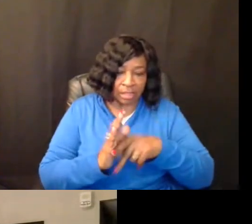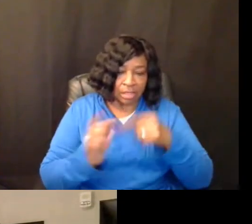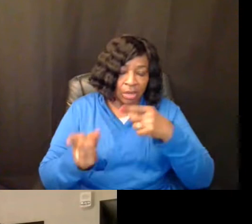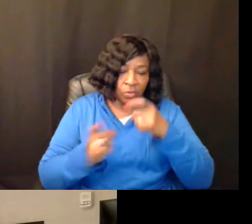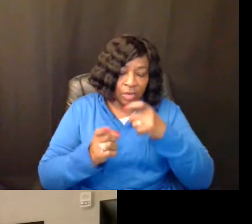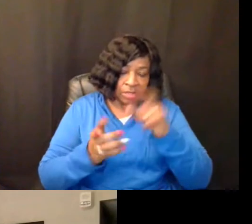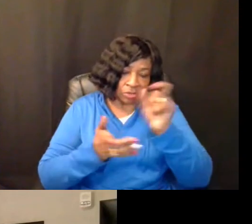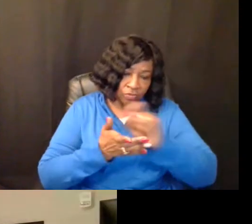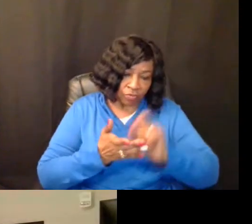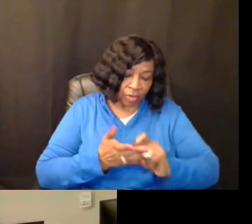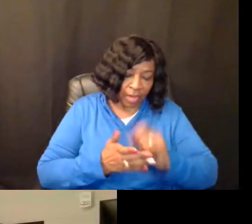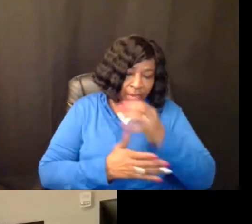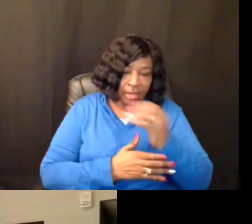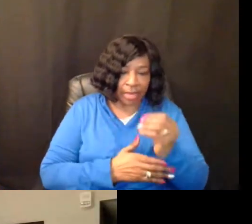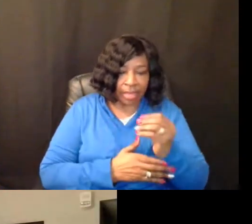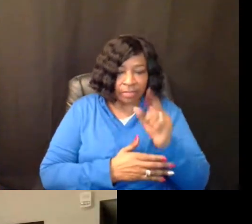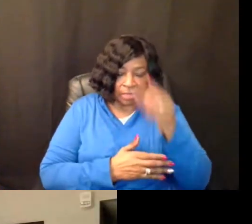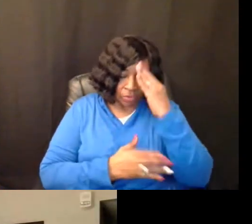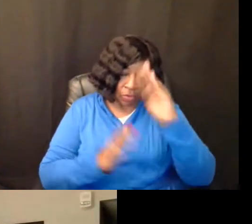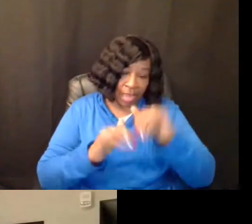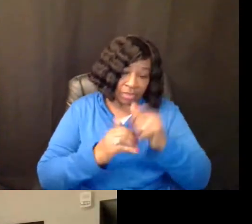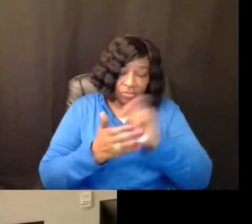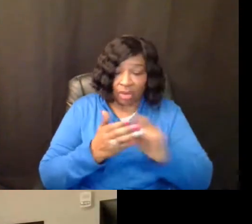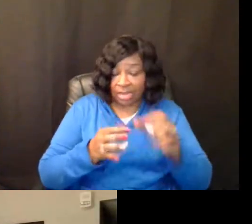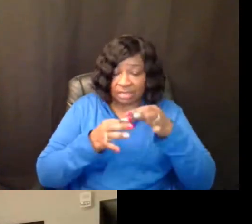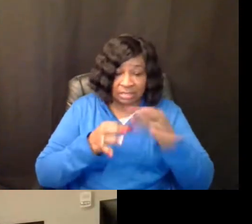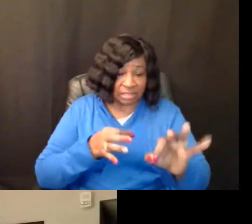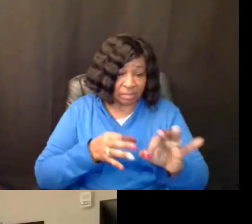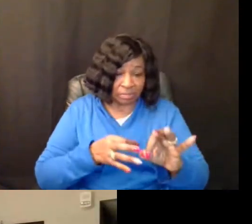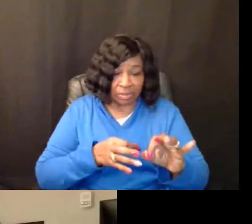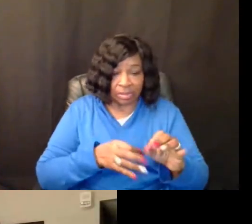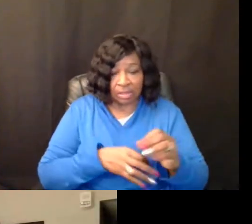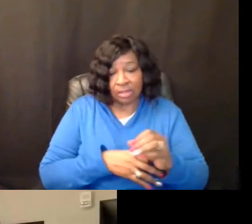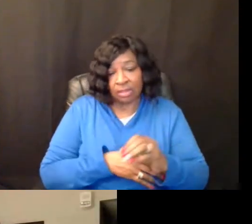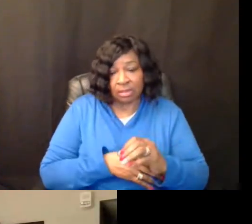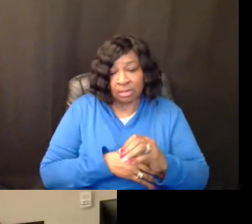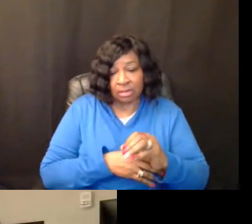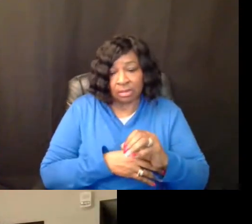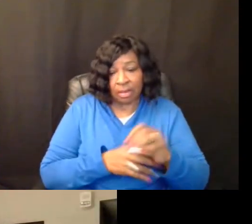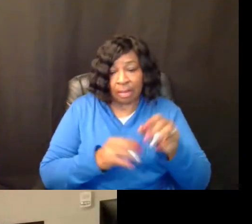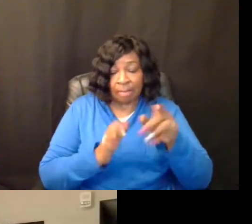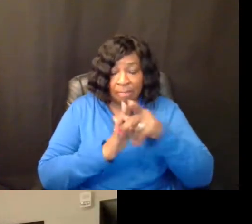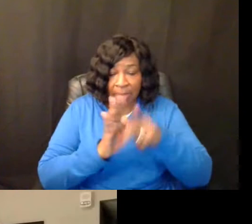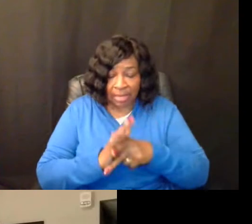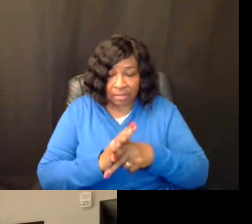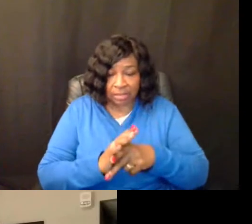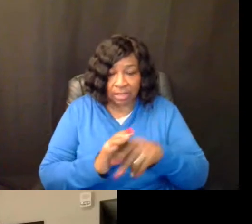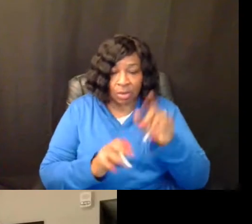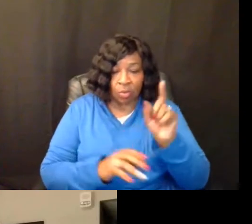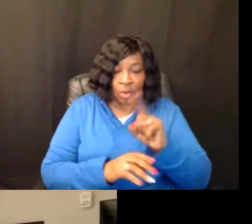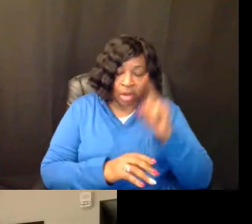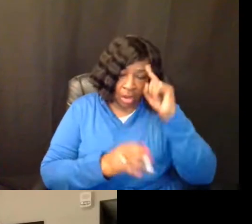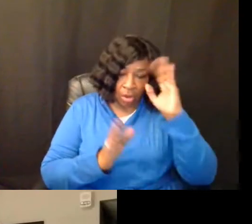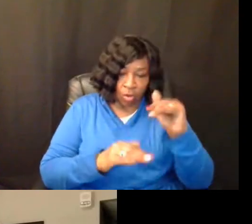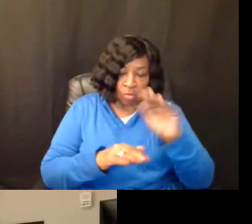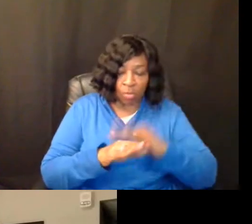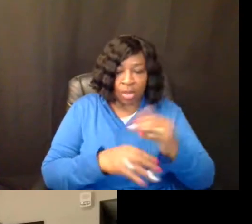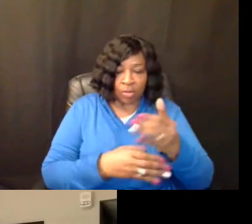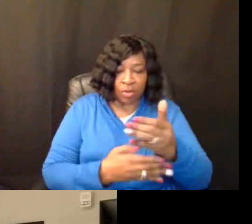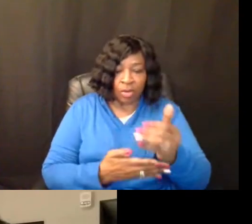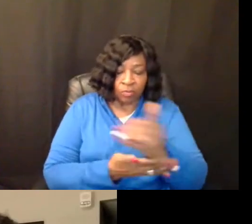write, and they know how to write a simple corn or bean policy. Whereas whole farm revenue protection can be